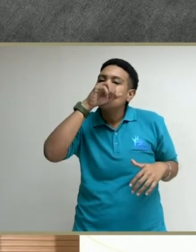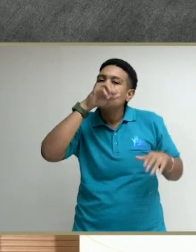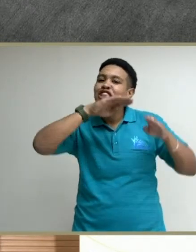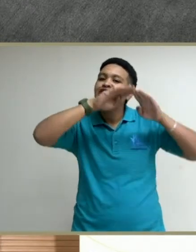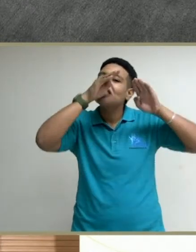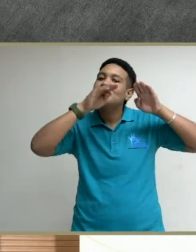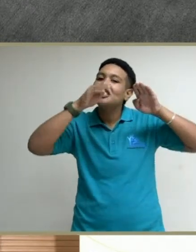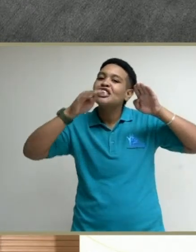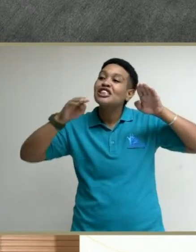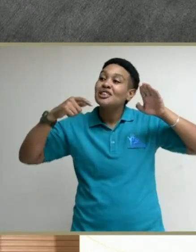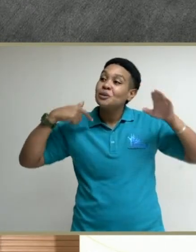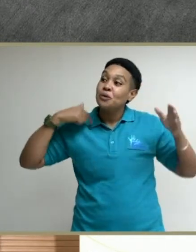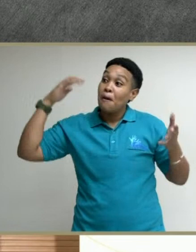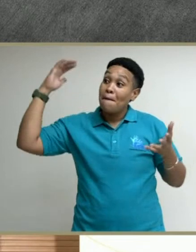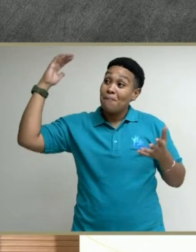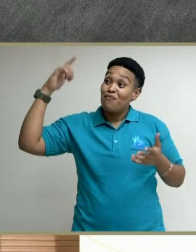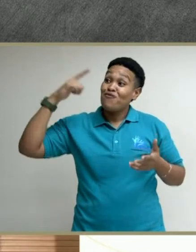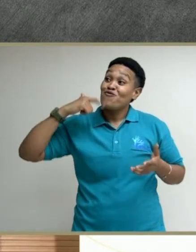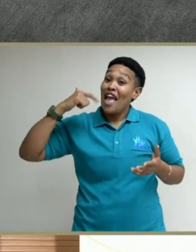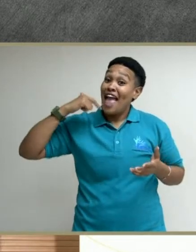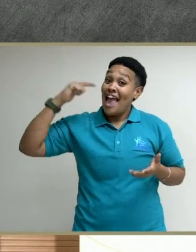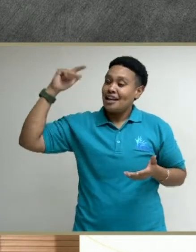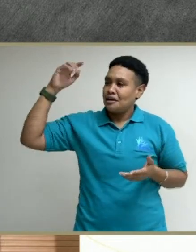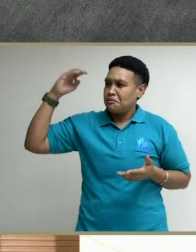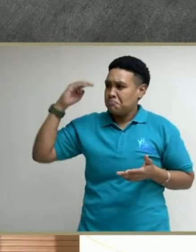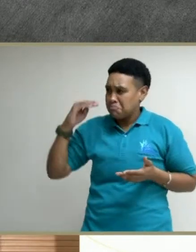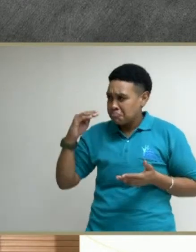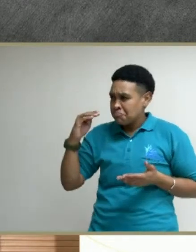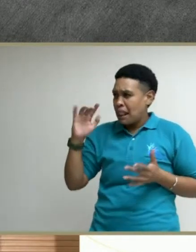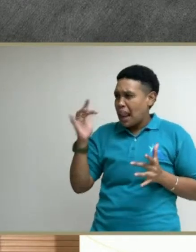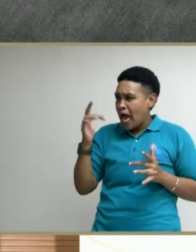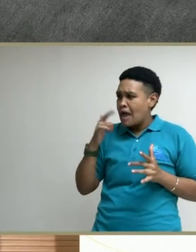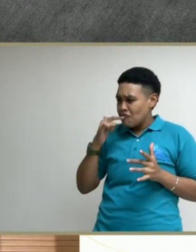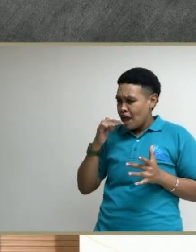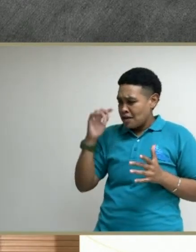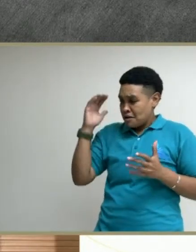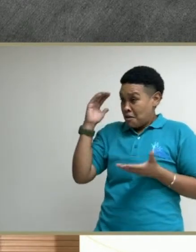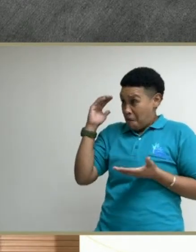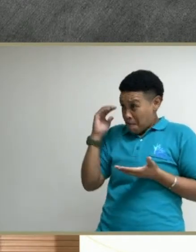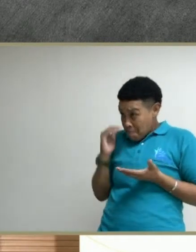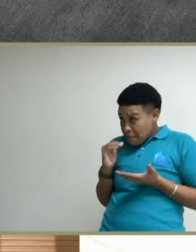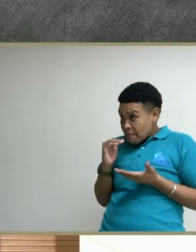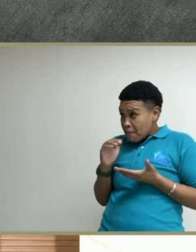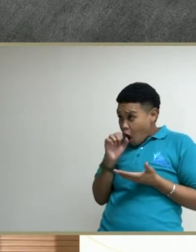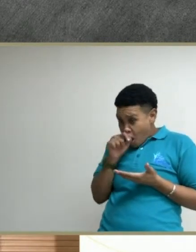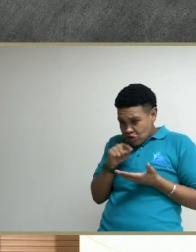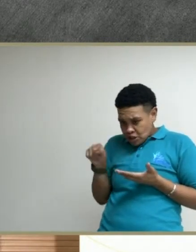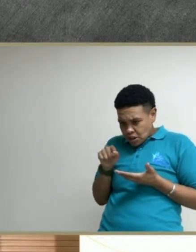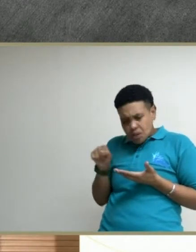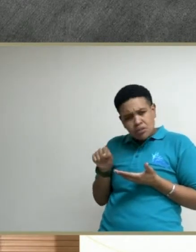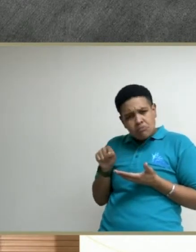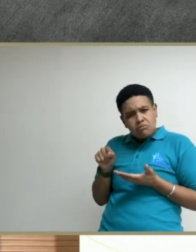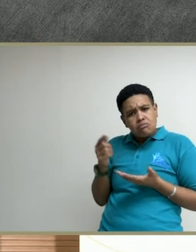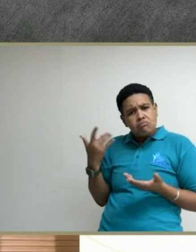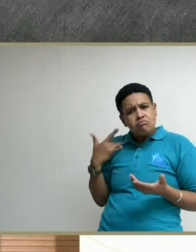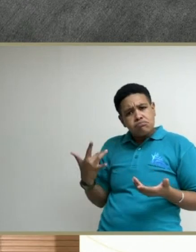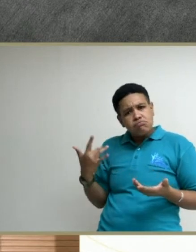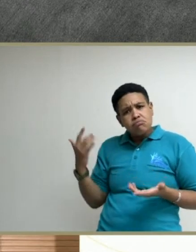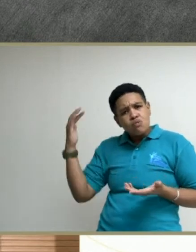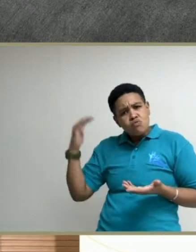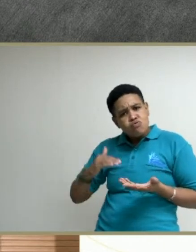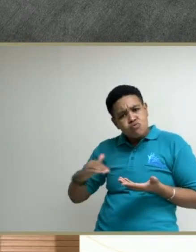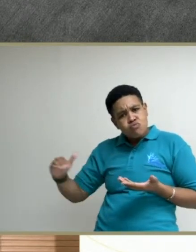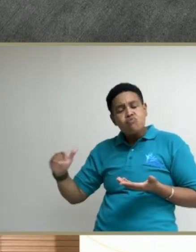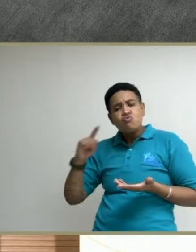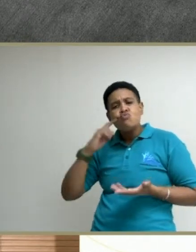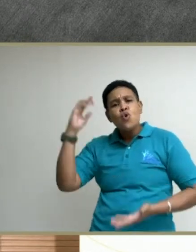though we have come down to just about 300 over the last couple of days on average in